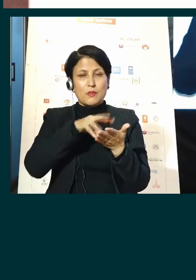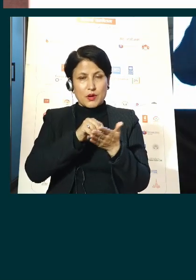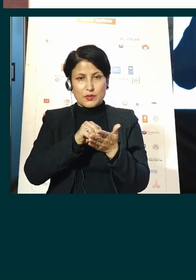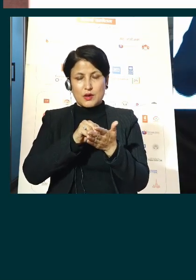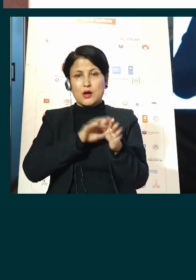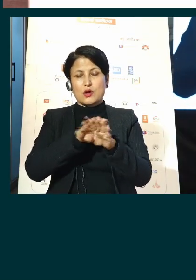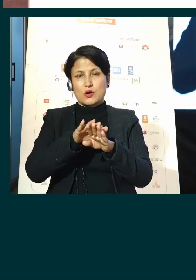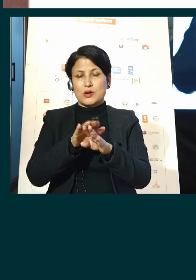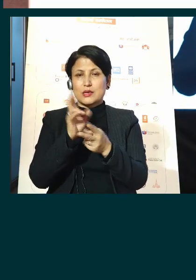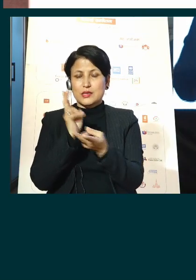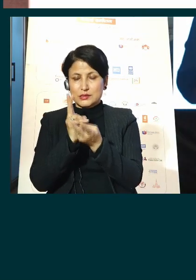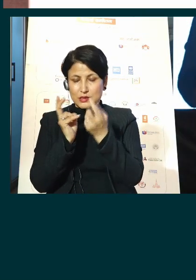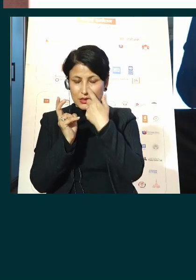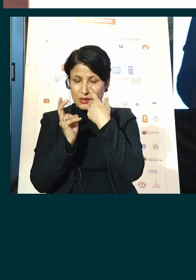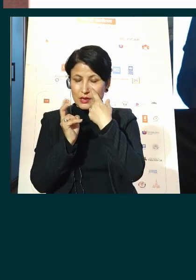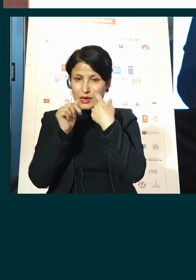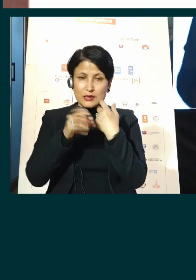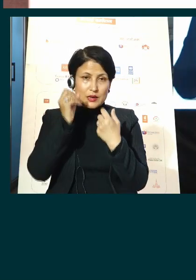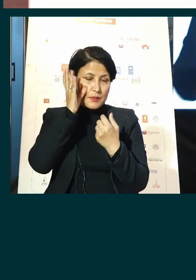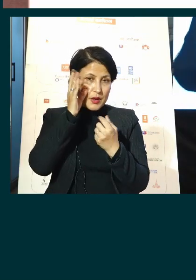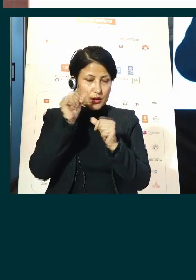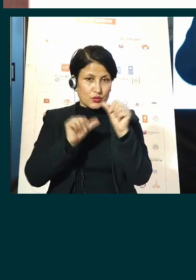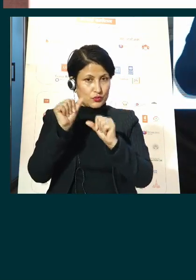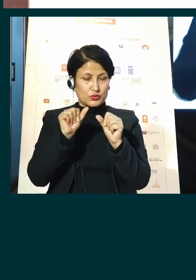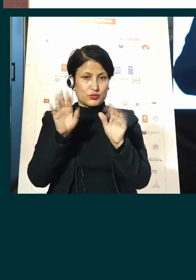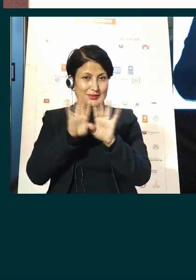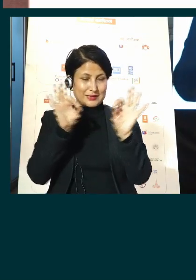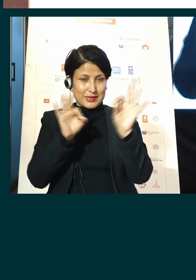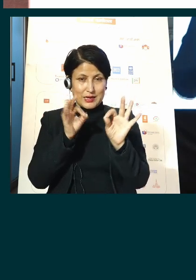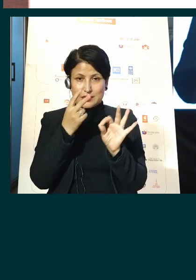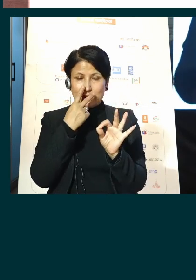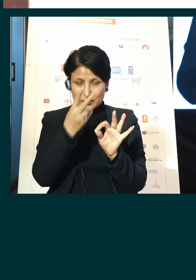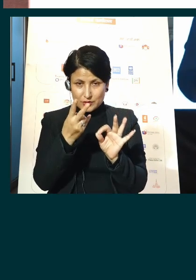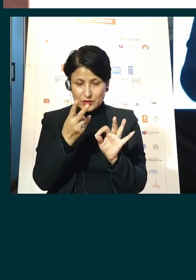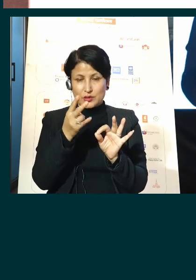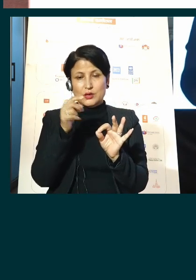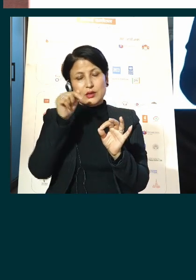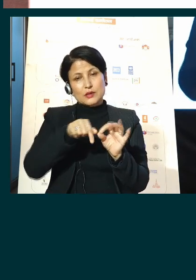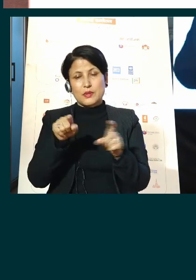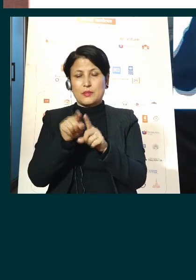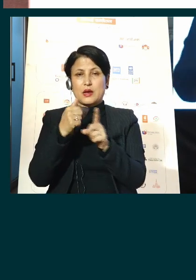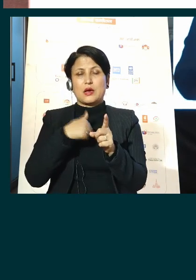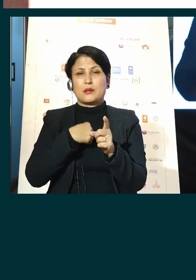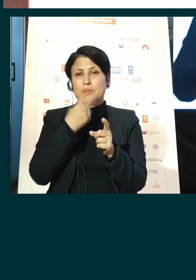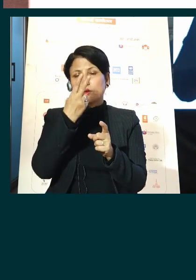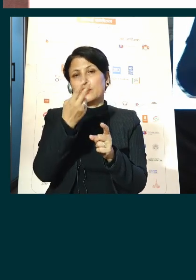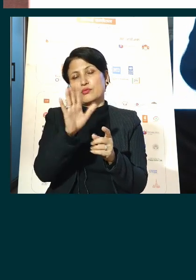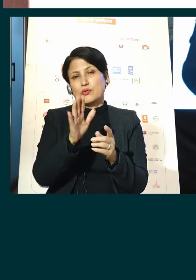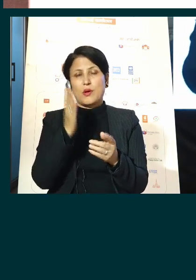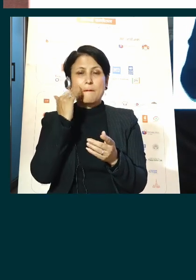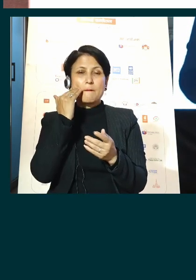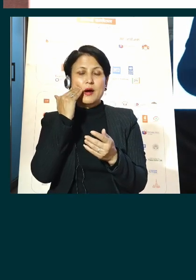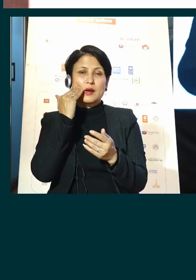also in the theater performance this morning, which was exciting. Many of you are also aware that there are several organizations